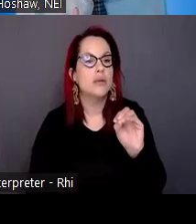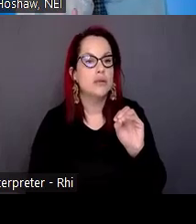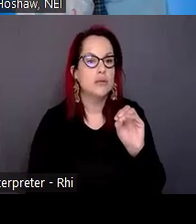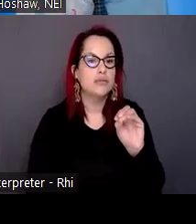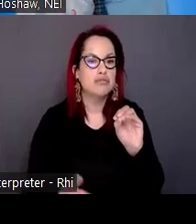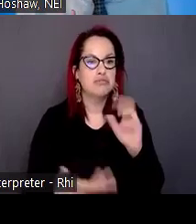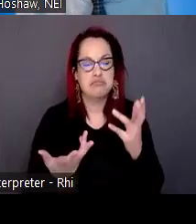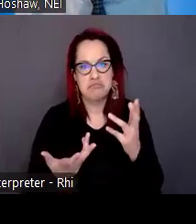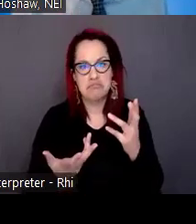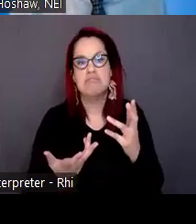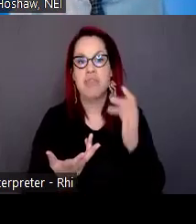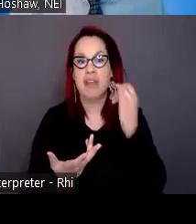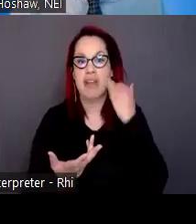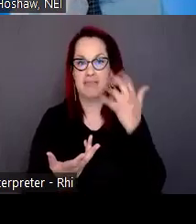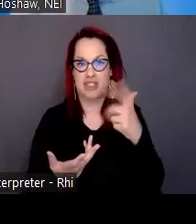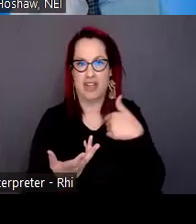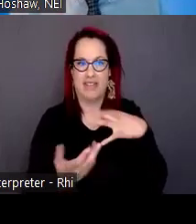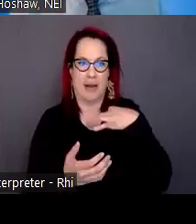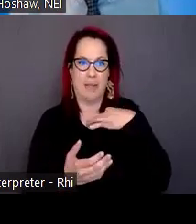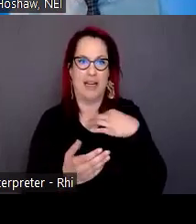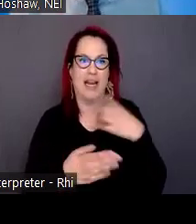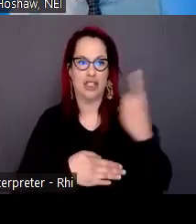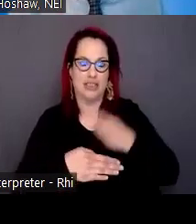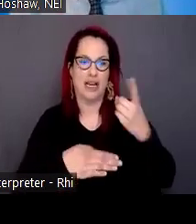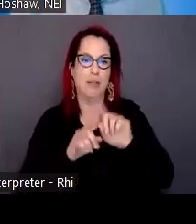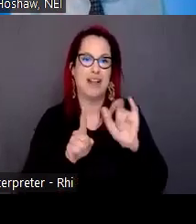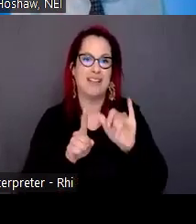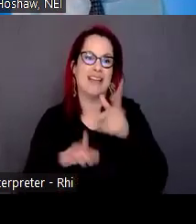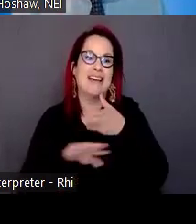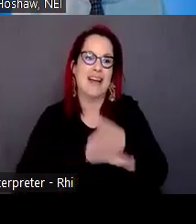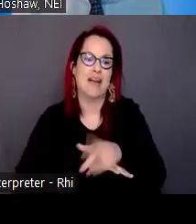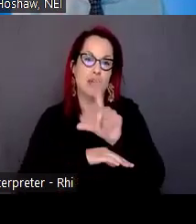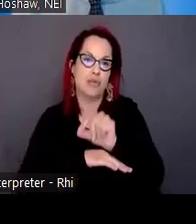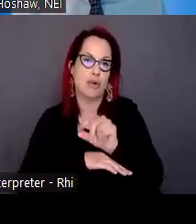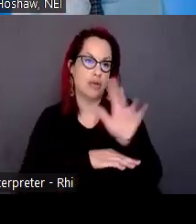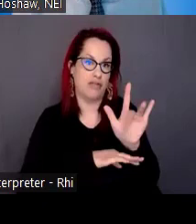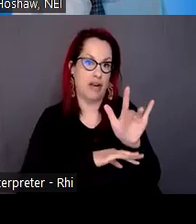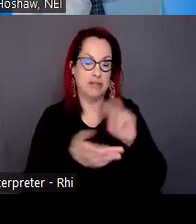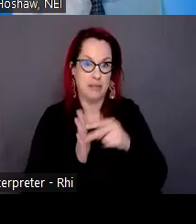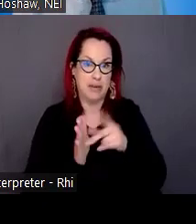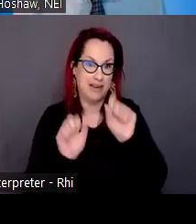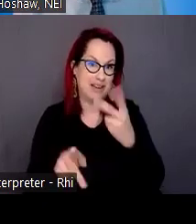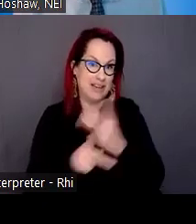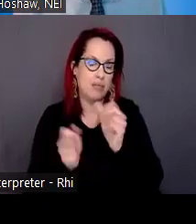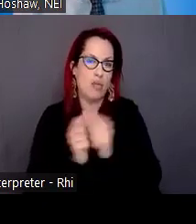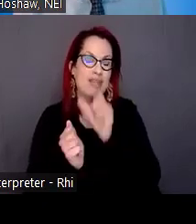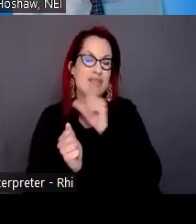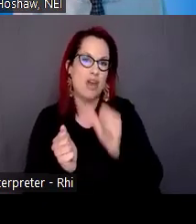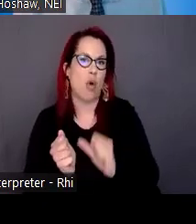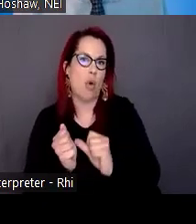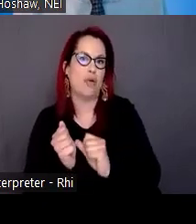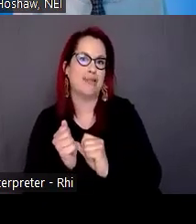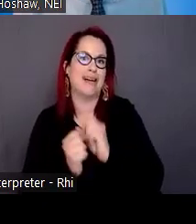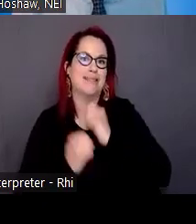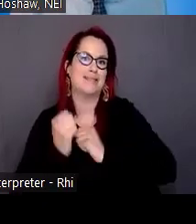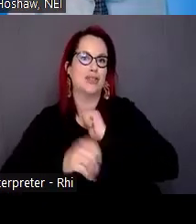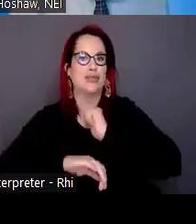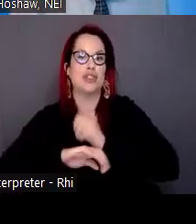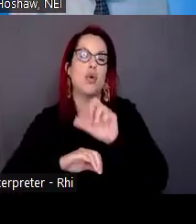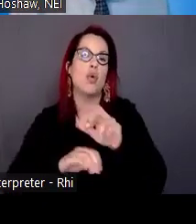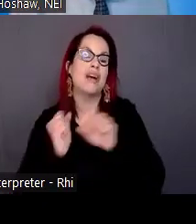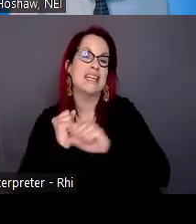we have an application date that goes past 2025, can we keep it with the old framework or extend it with the new framework?